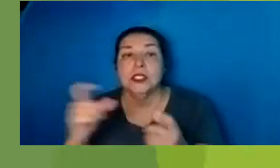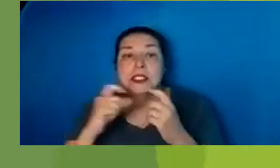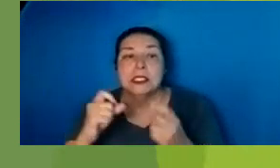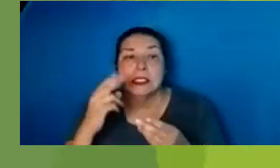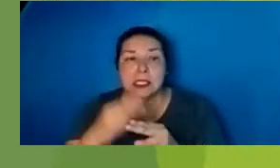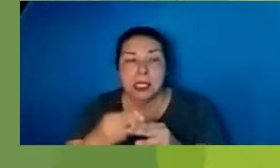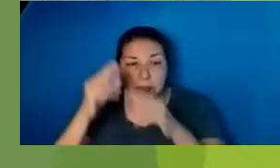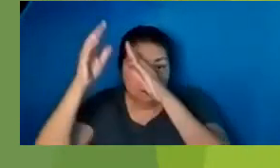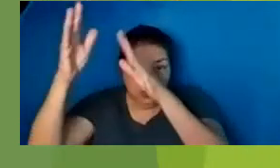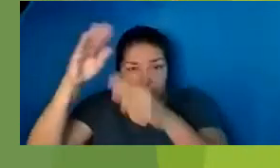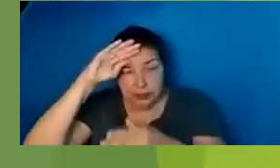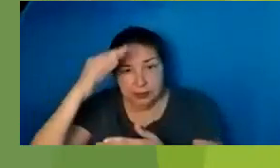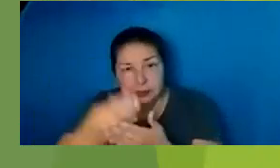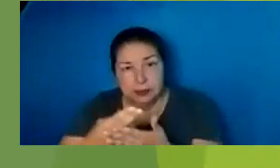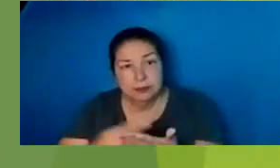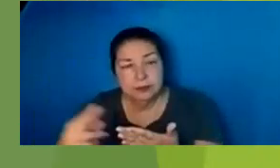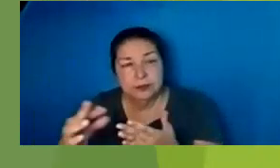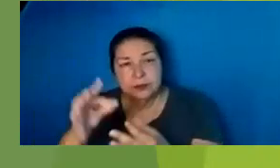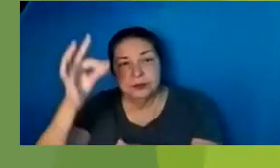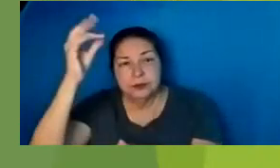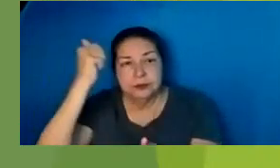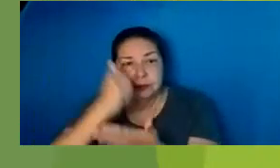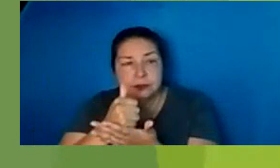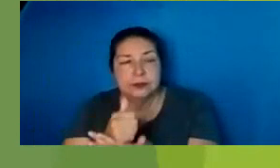and of the Son and of the Holy Spirit.